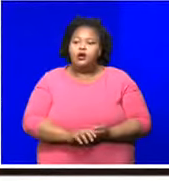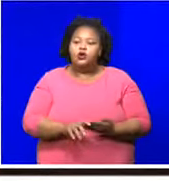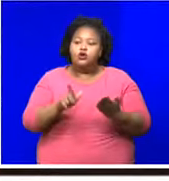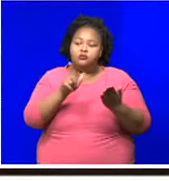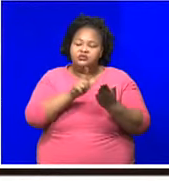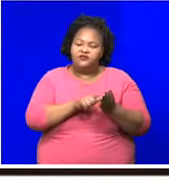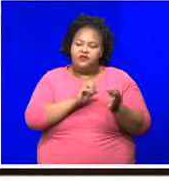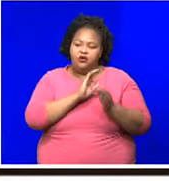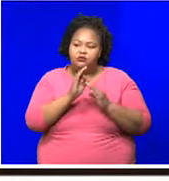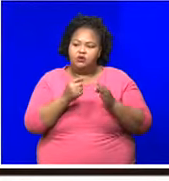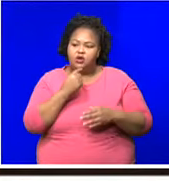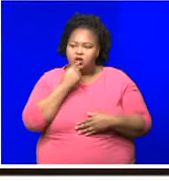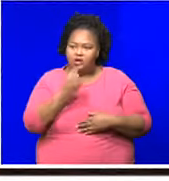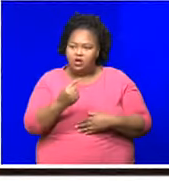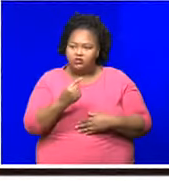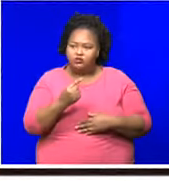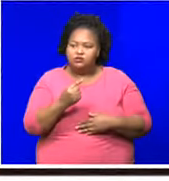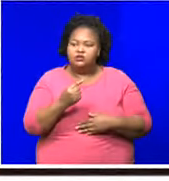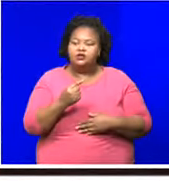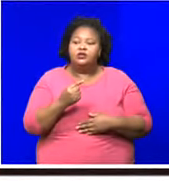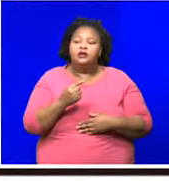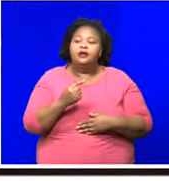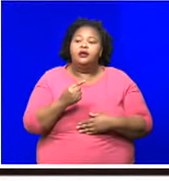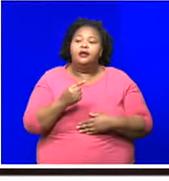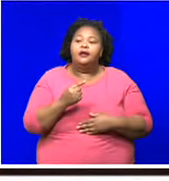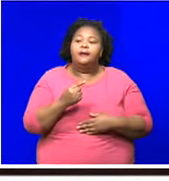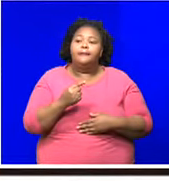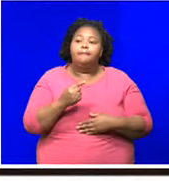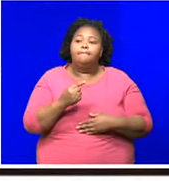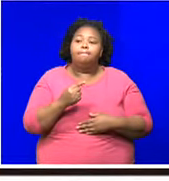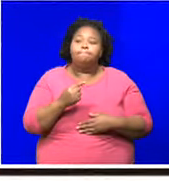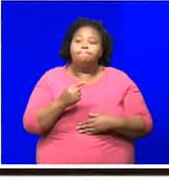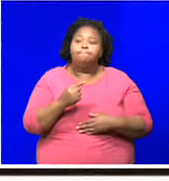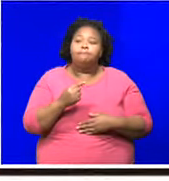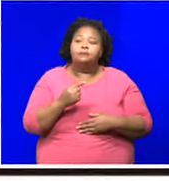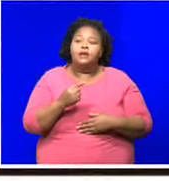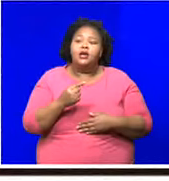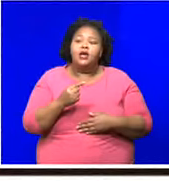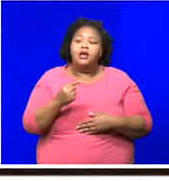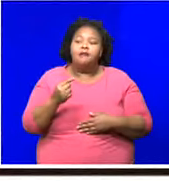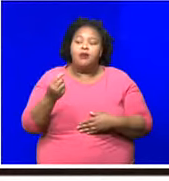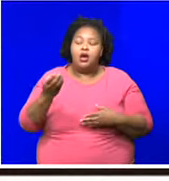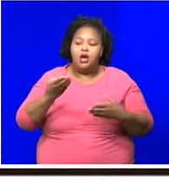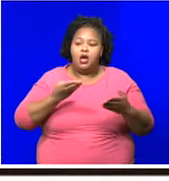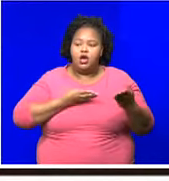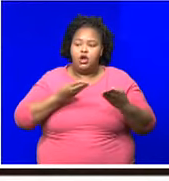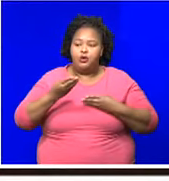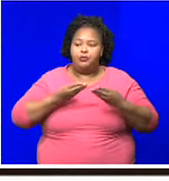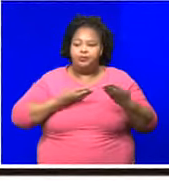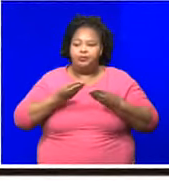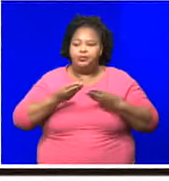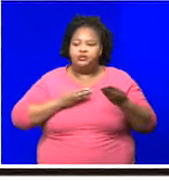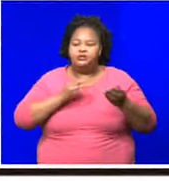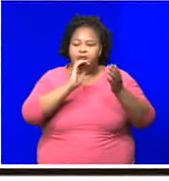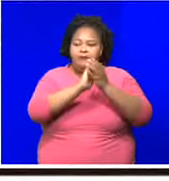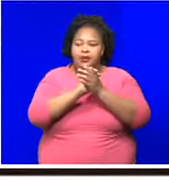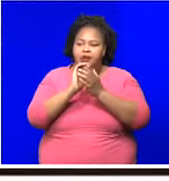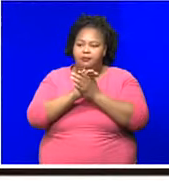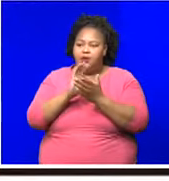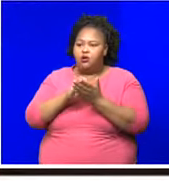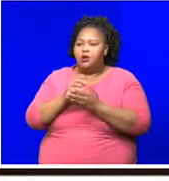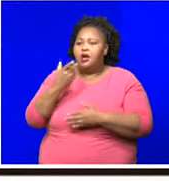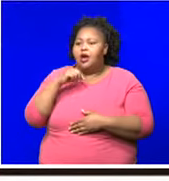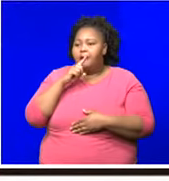le act ago ibinzi lenge kuti atau license kaganjani